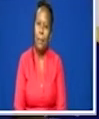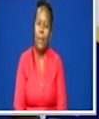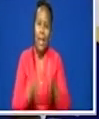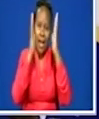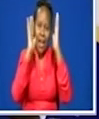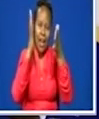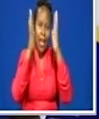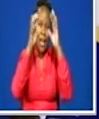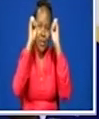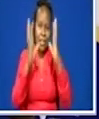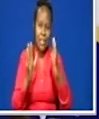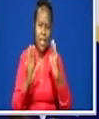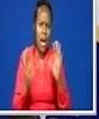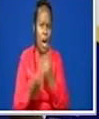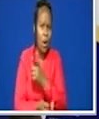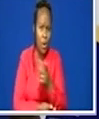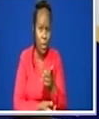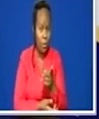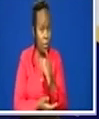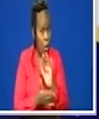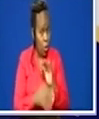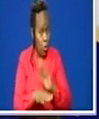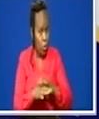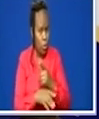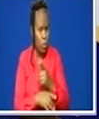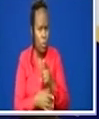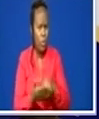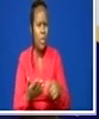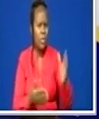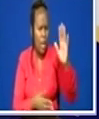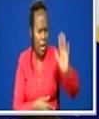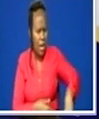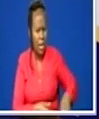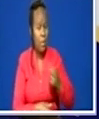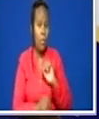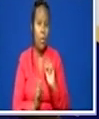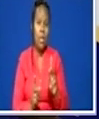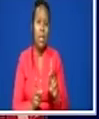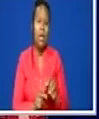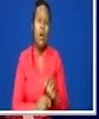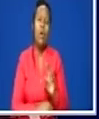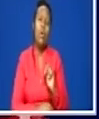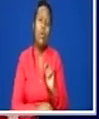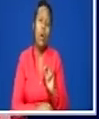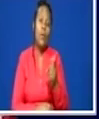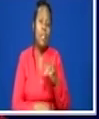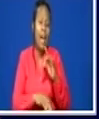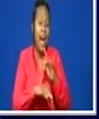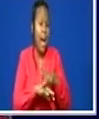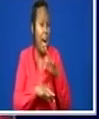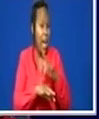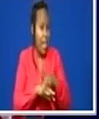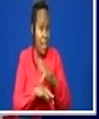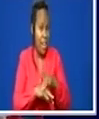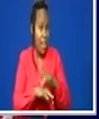Hi, Mwalimu. How are you? I'm good. You? What is it? You've come late. I'm okay. No, Mwalimu was here very, very early. Actually,